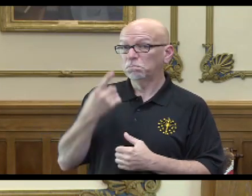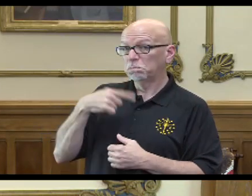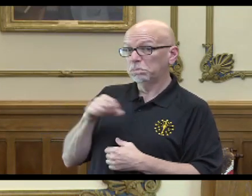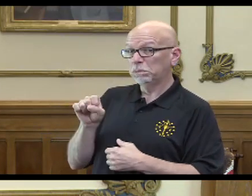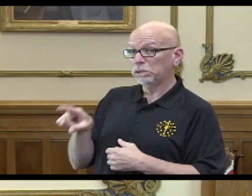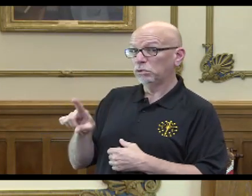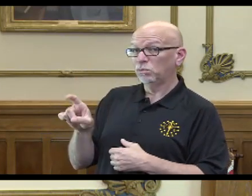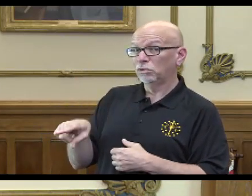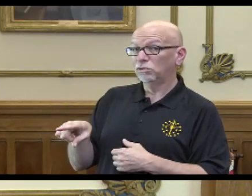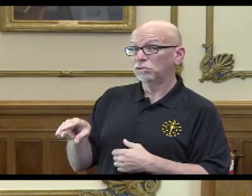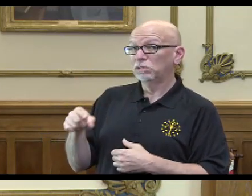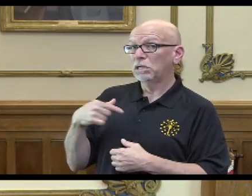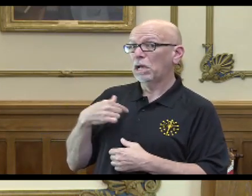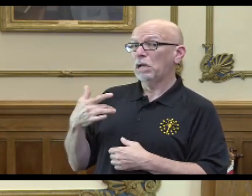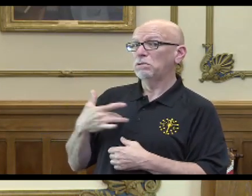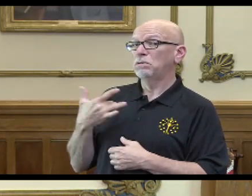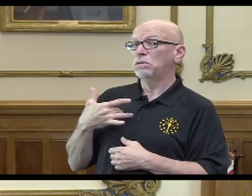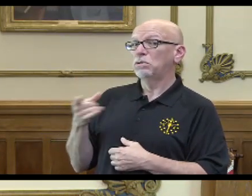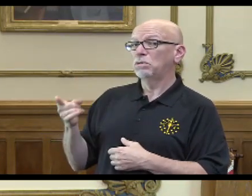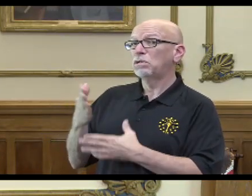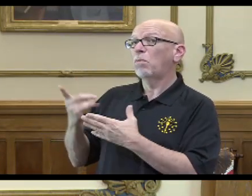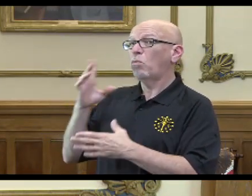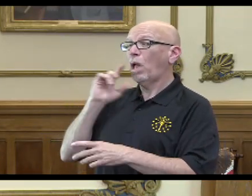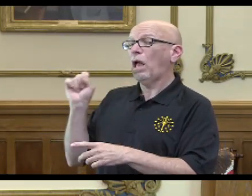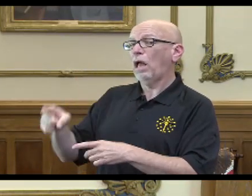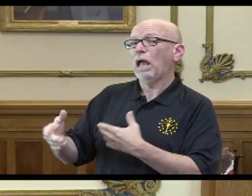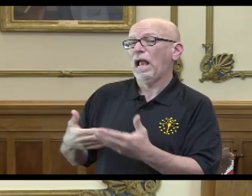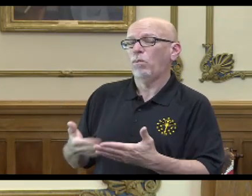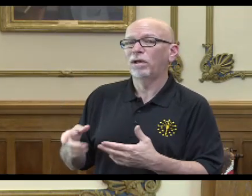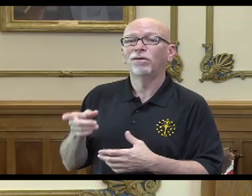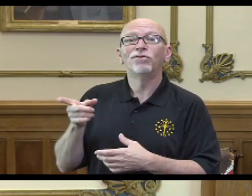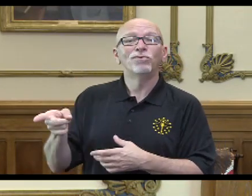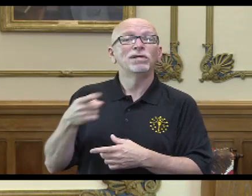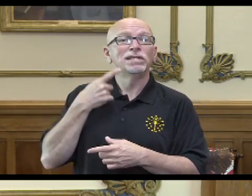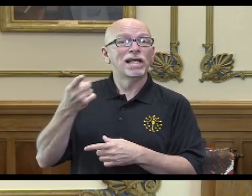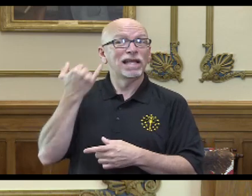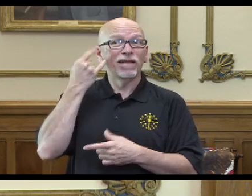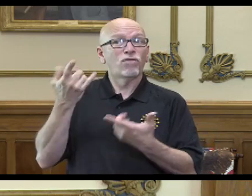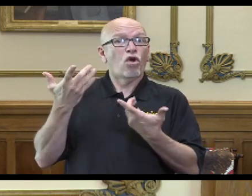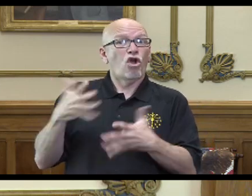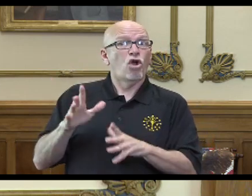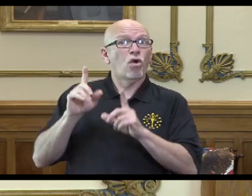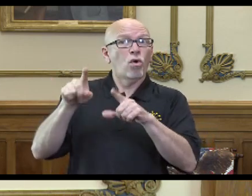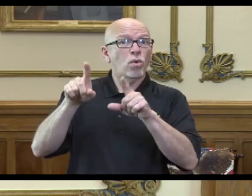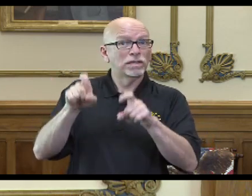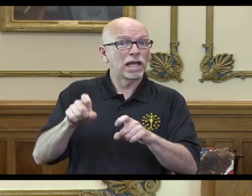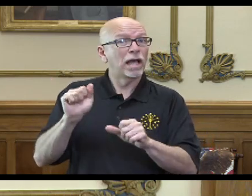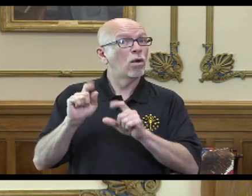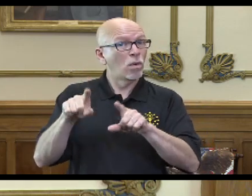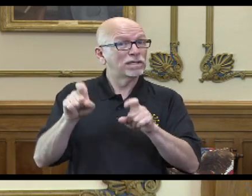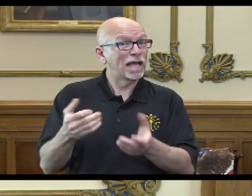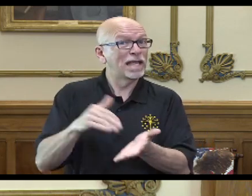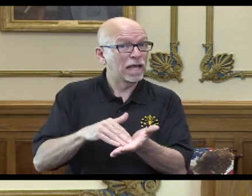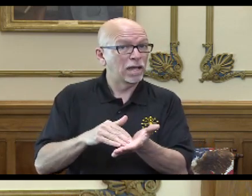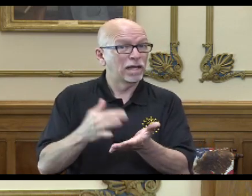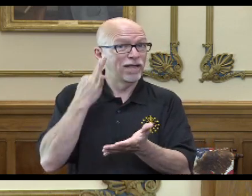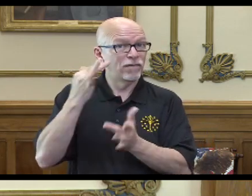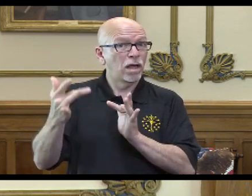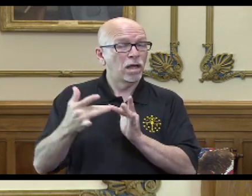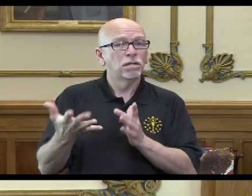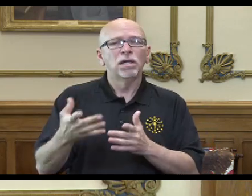that I'm anticipating that you're going to get? You mentioned if you've already been tested, please get tested again if you've been contacted. Do you